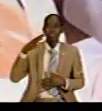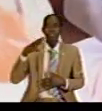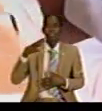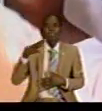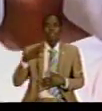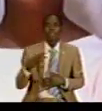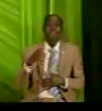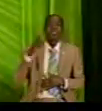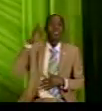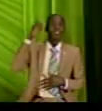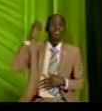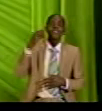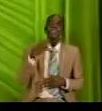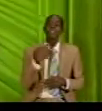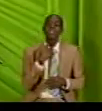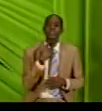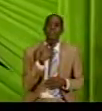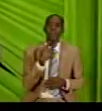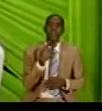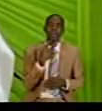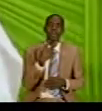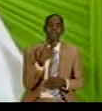Jesus' voice.